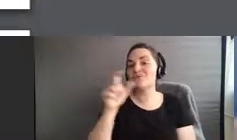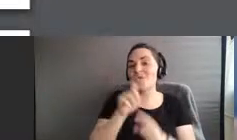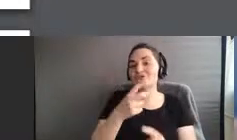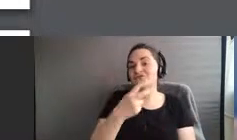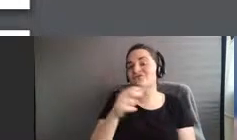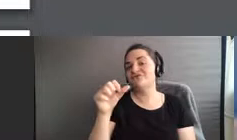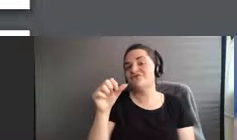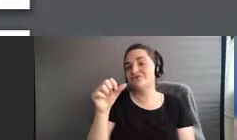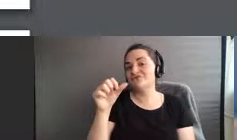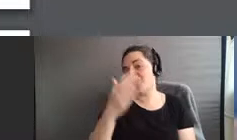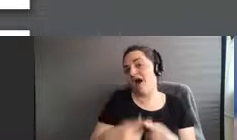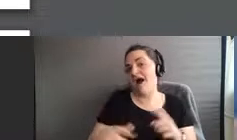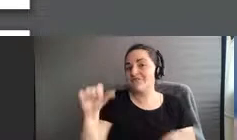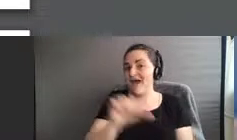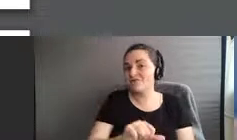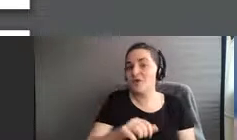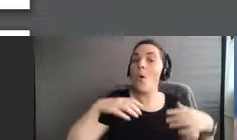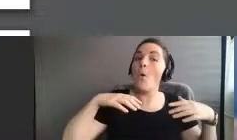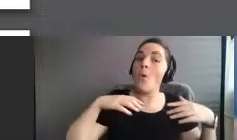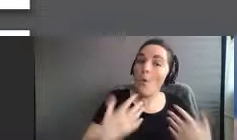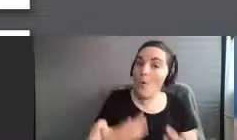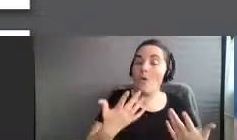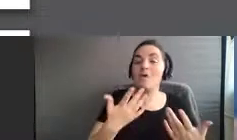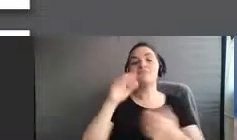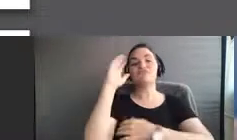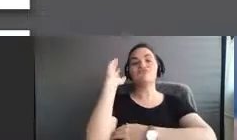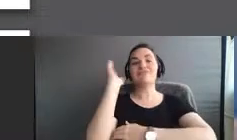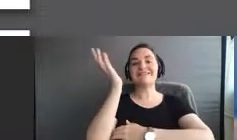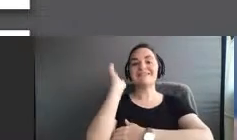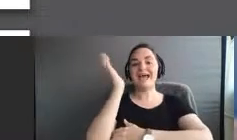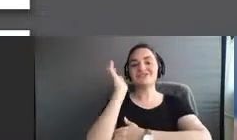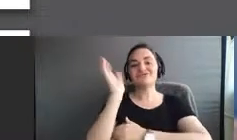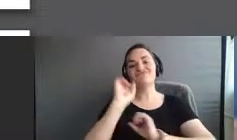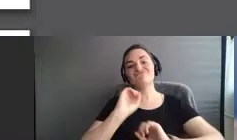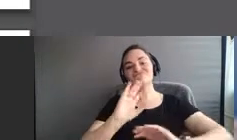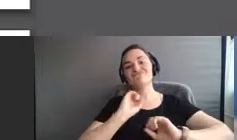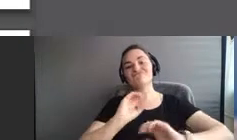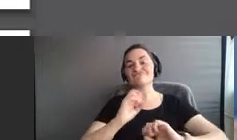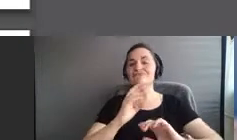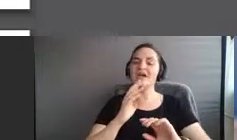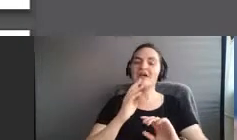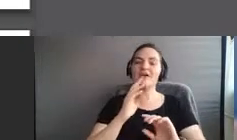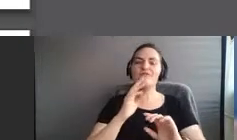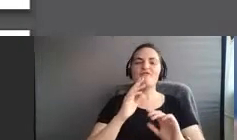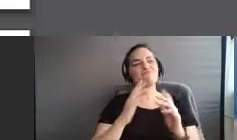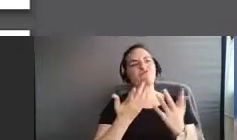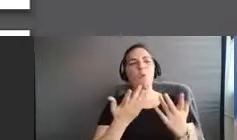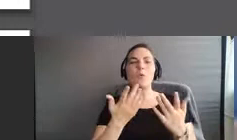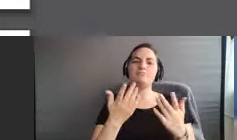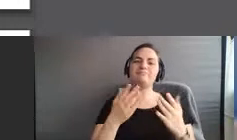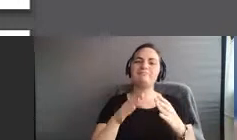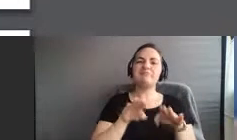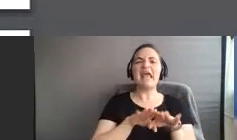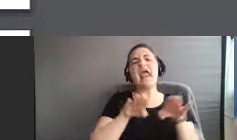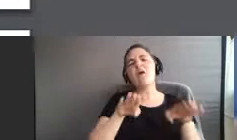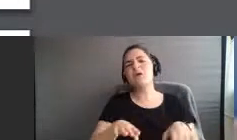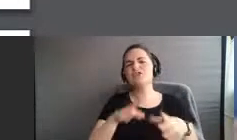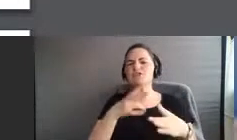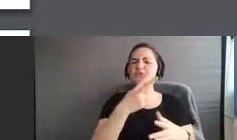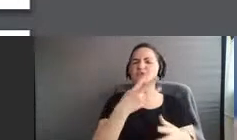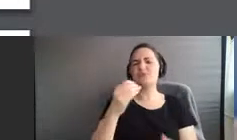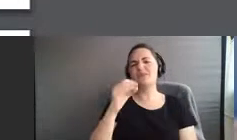a presentation, evaluation of approaches, 2,500 words equivalent. For our purposes, that's going to be roughly